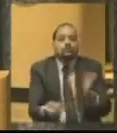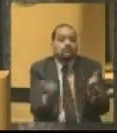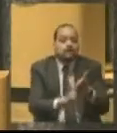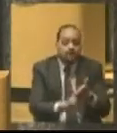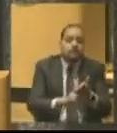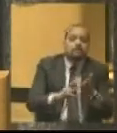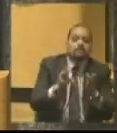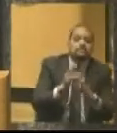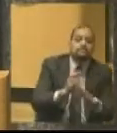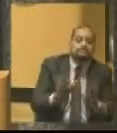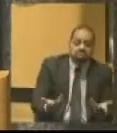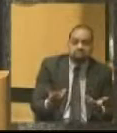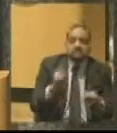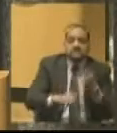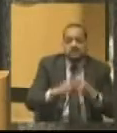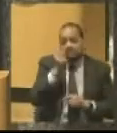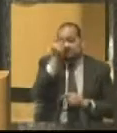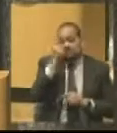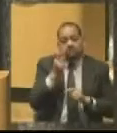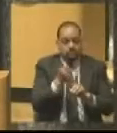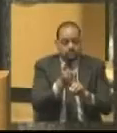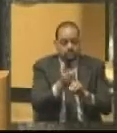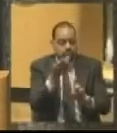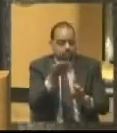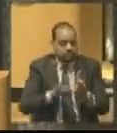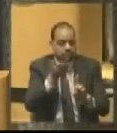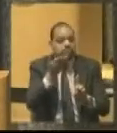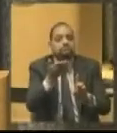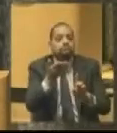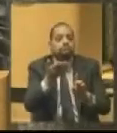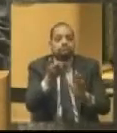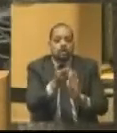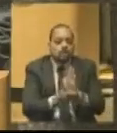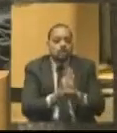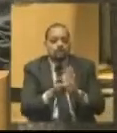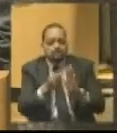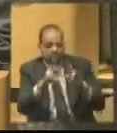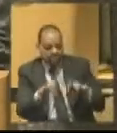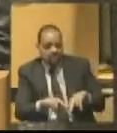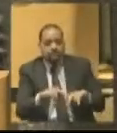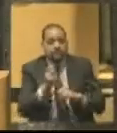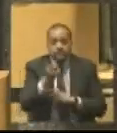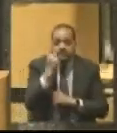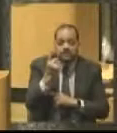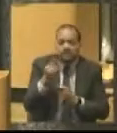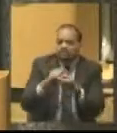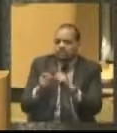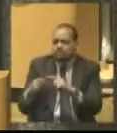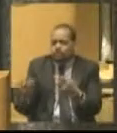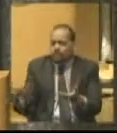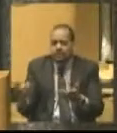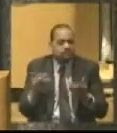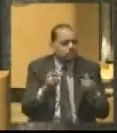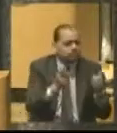what the proclamation actually did, or, to be more precise, what the proclamation changed.